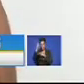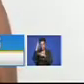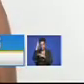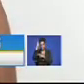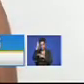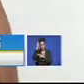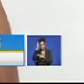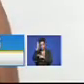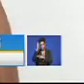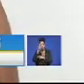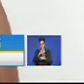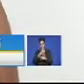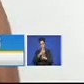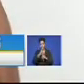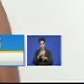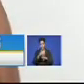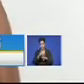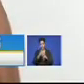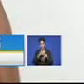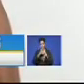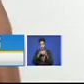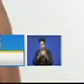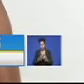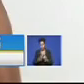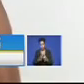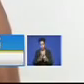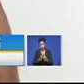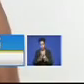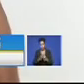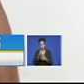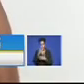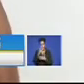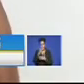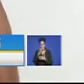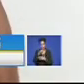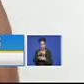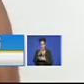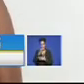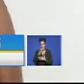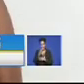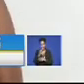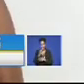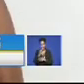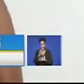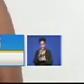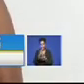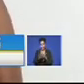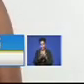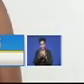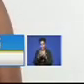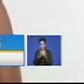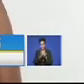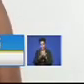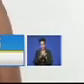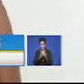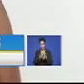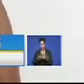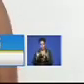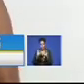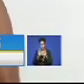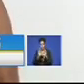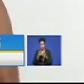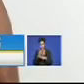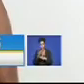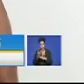interesting. He told reporters assembled here at the VIP lounge of the Lyndon Pinning International Airport that several primary issues were